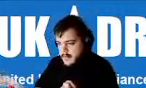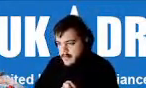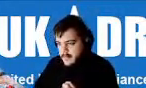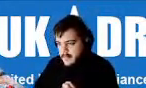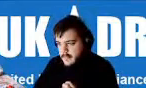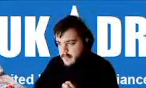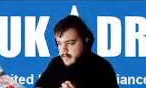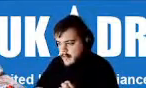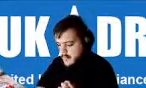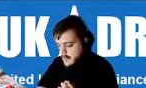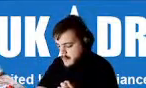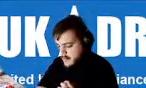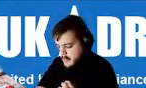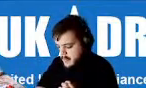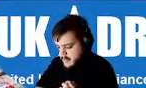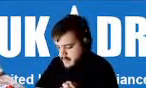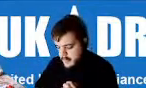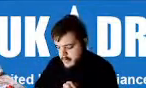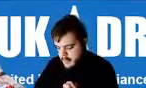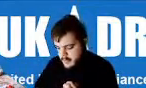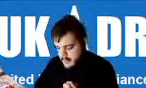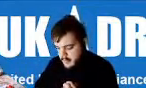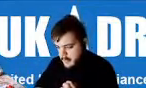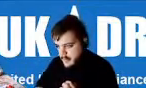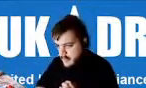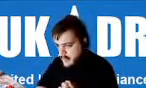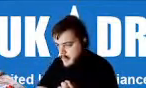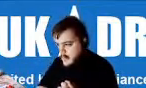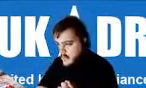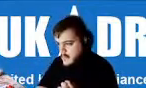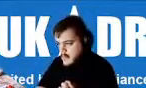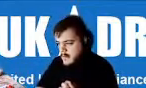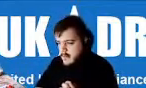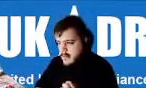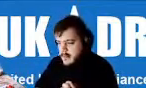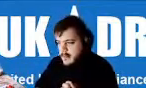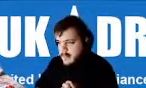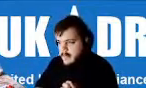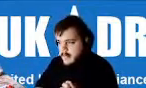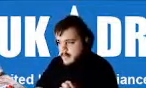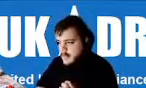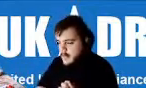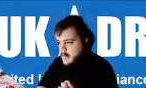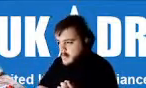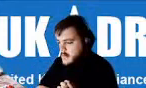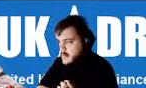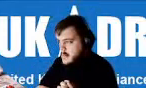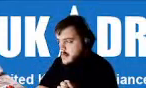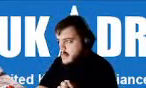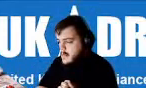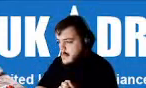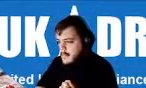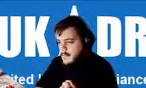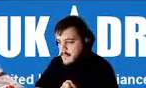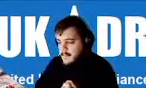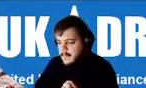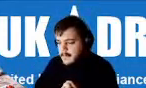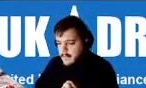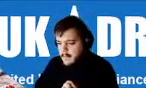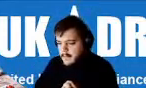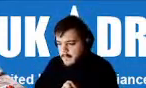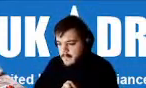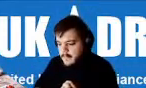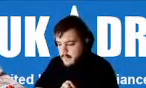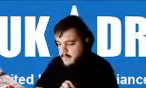to the point for to the need for cooperation, collaboration, and networking, good relationships between